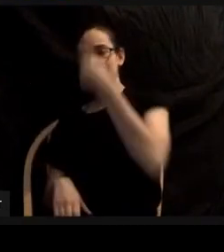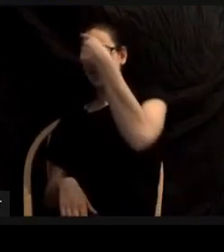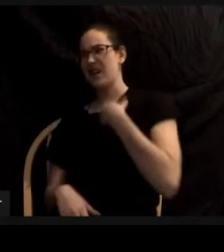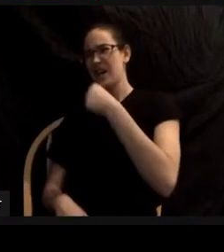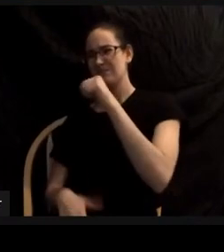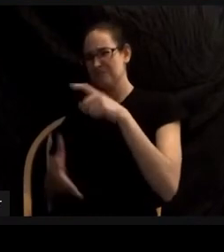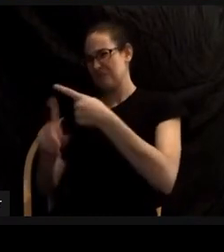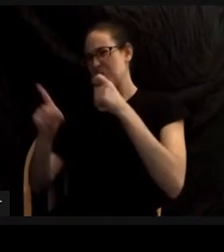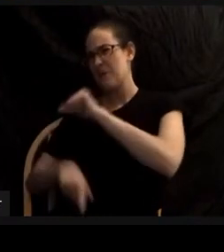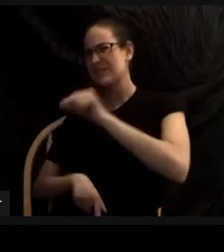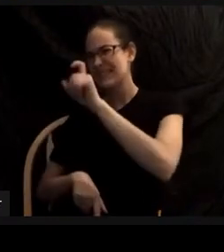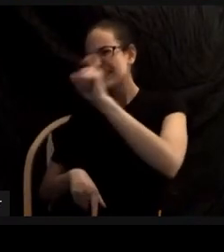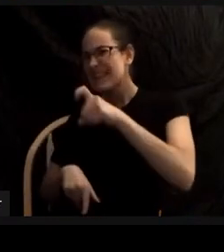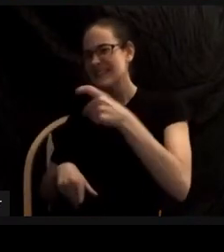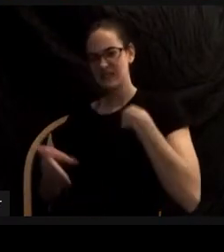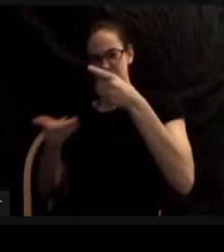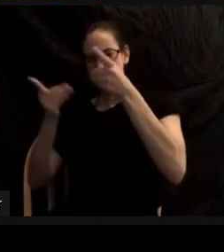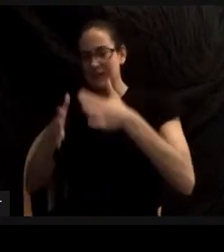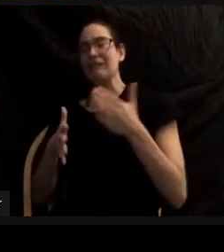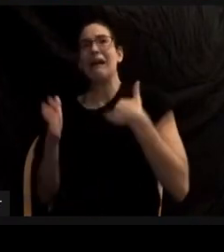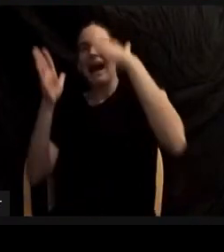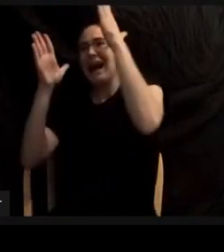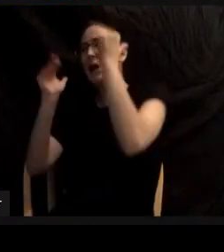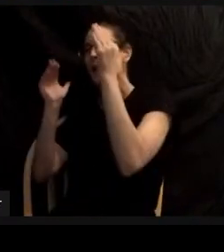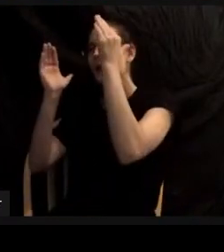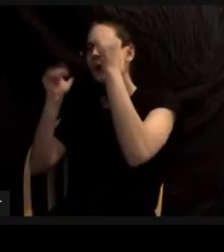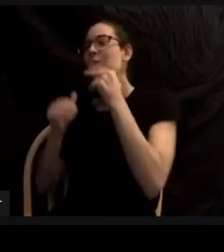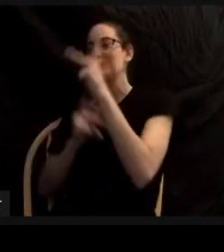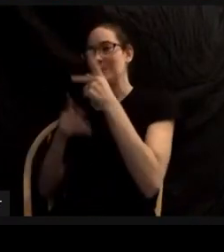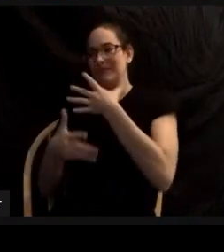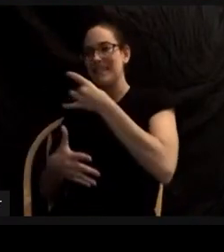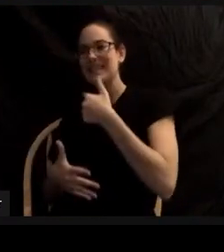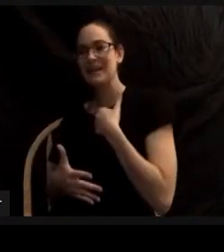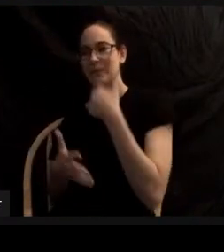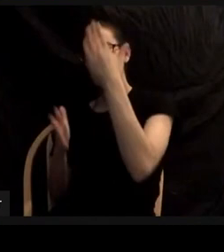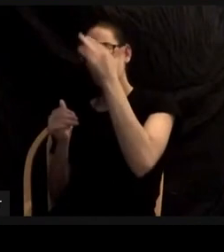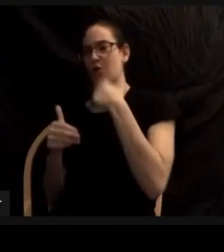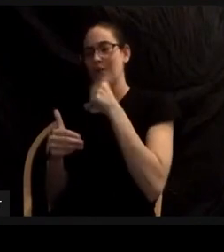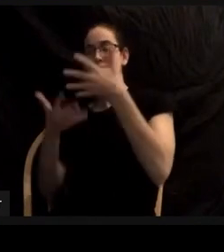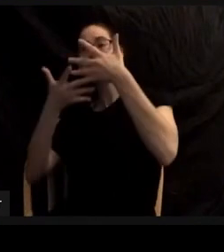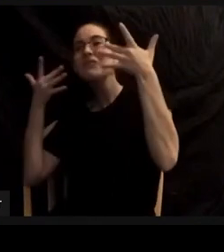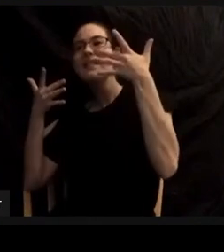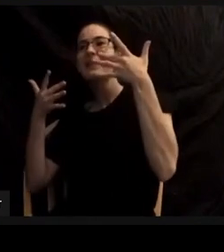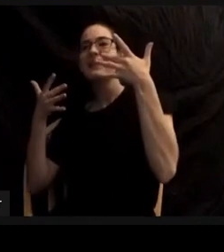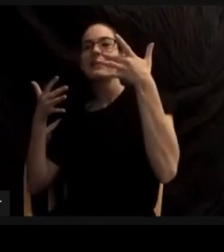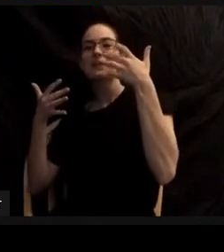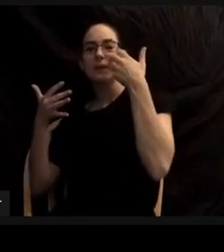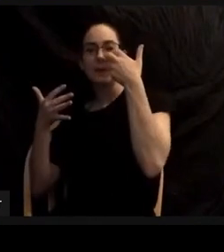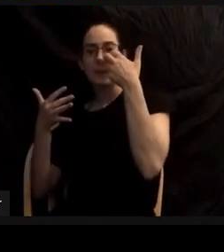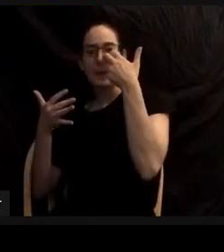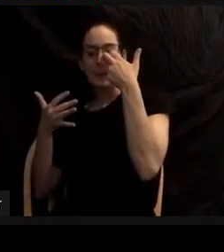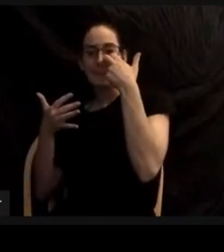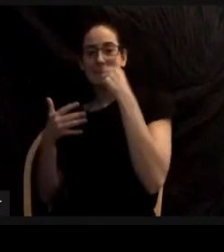I thought, gosh, like I hope I come across well. I hope I don't come across as like something more than like someone like